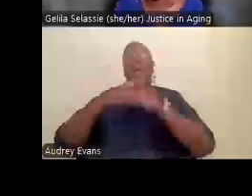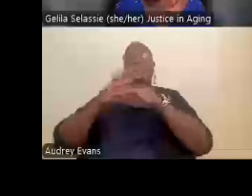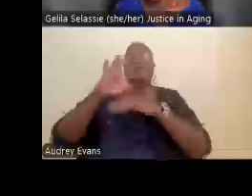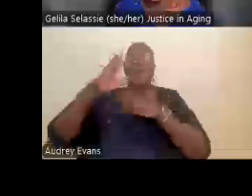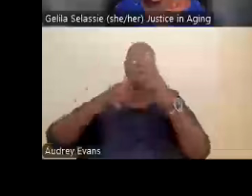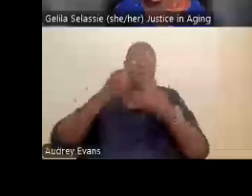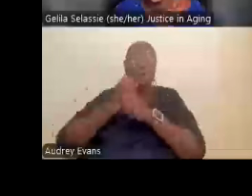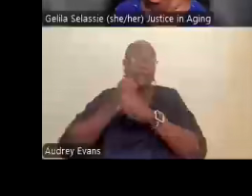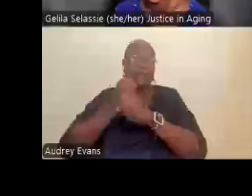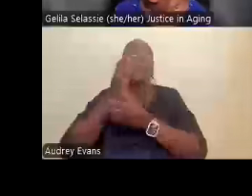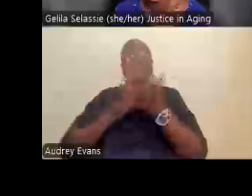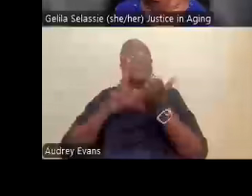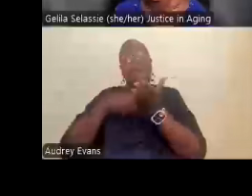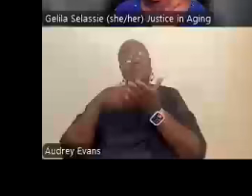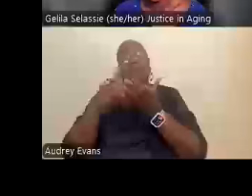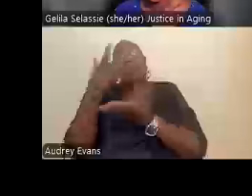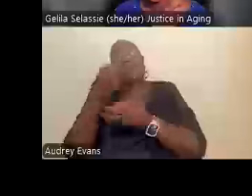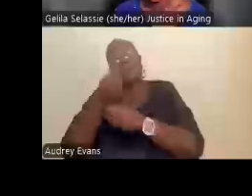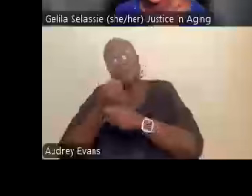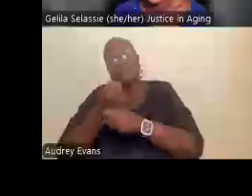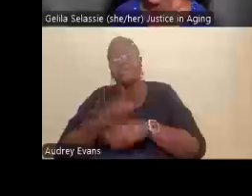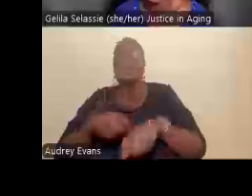some instances 3 years, as well as